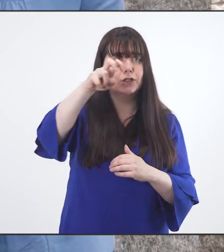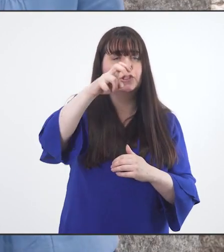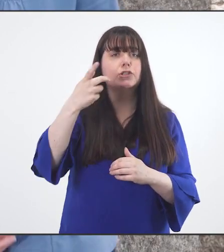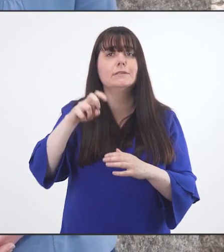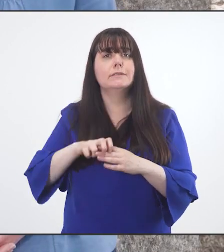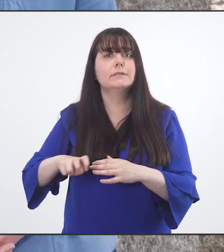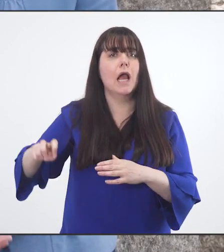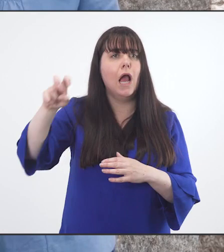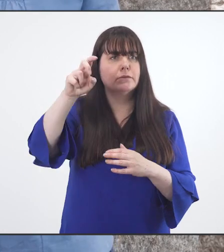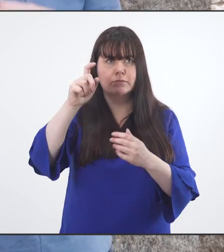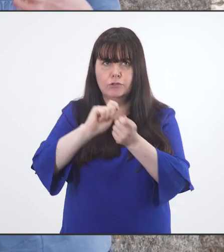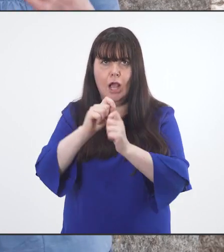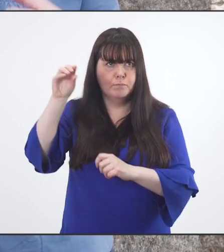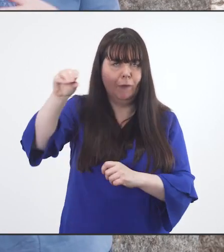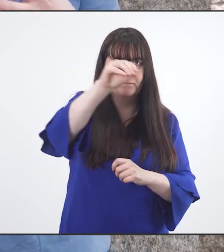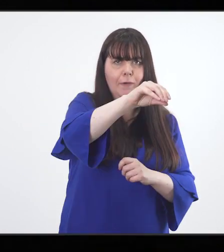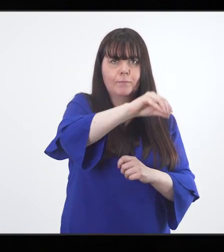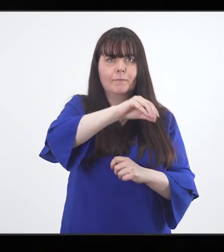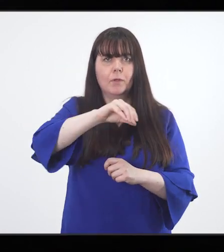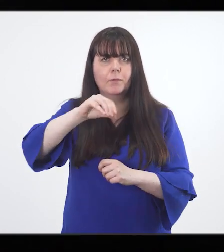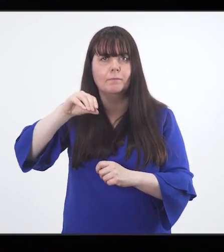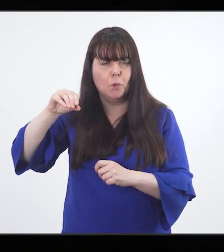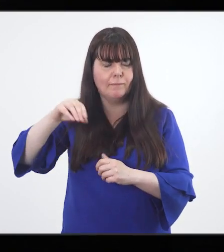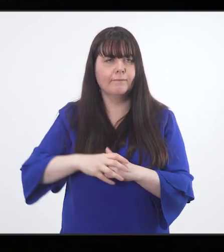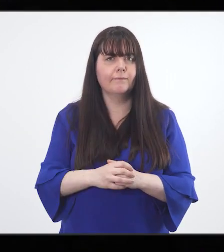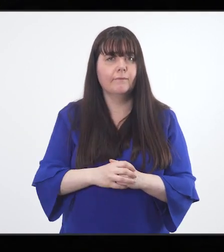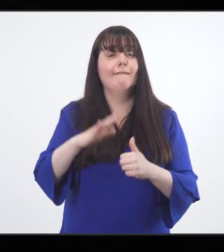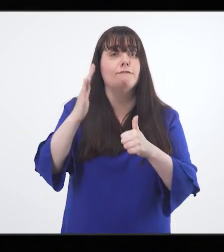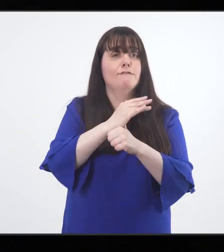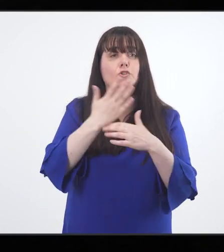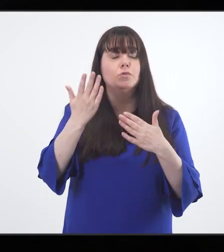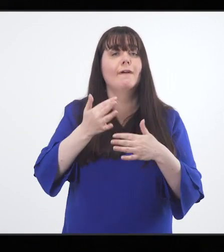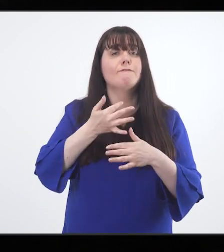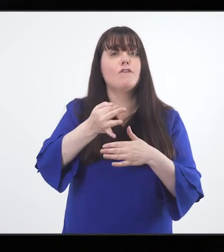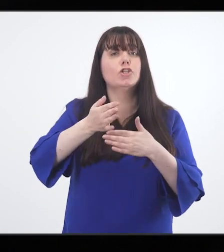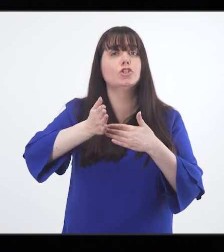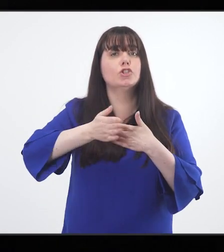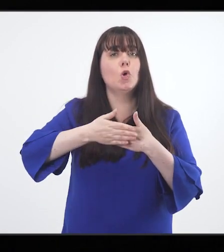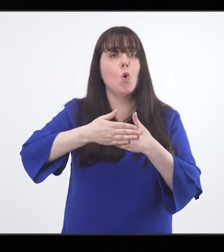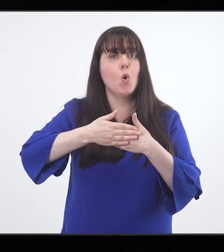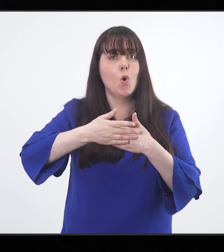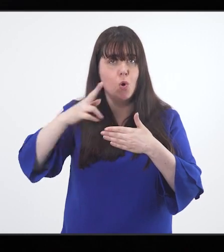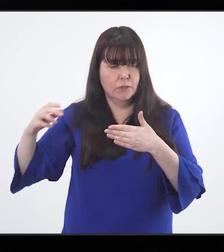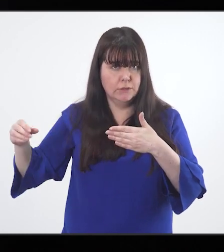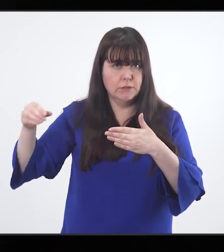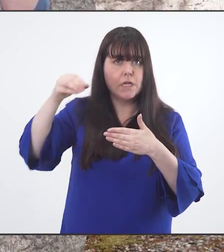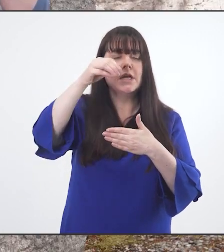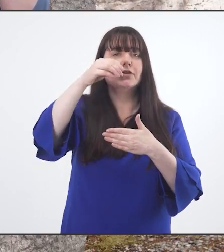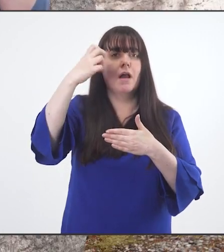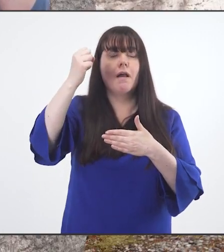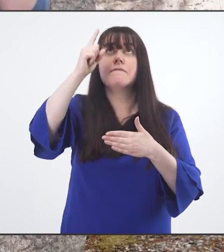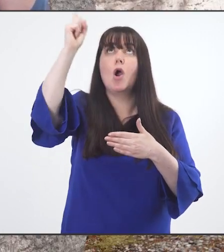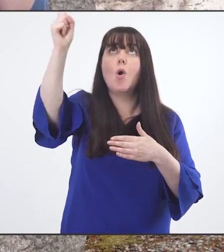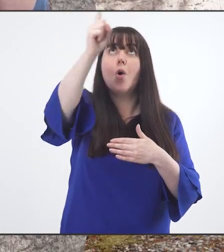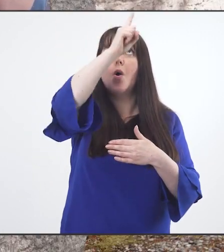possibly at this time, we get some alterations, for example, to the interior stair, where the staircases are moved around a bit, and over the original